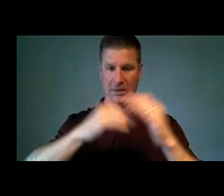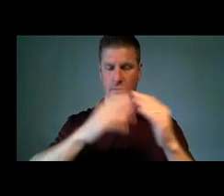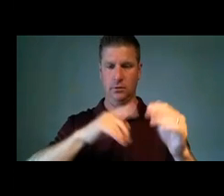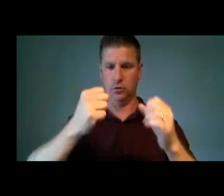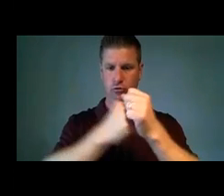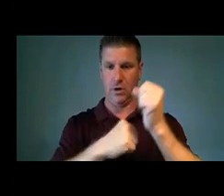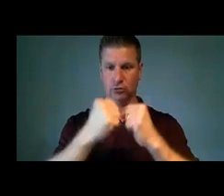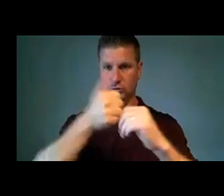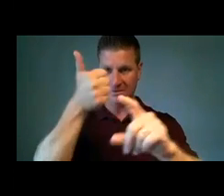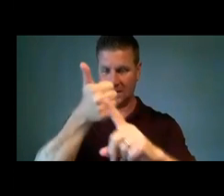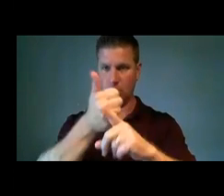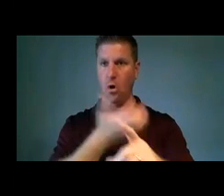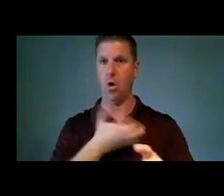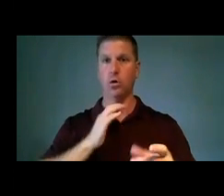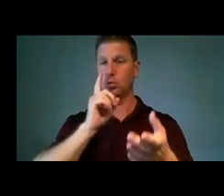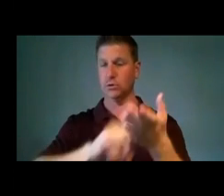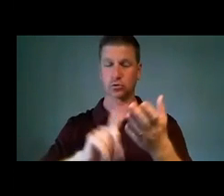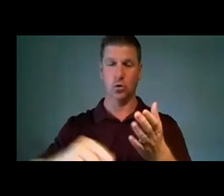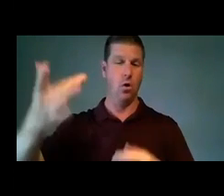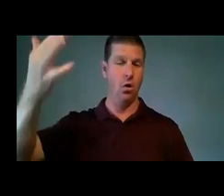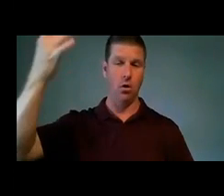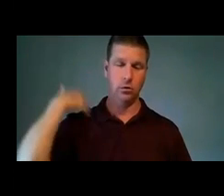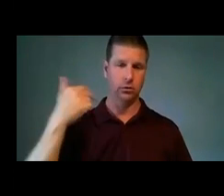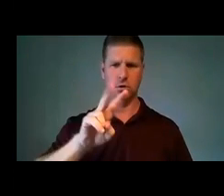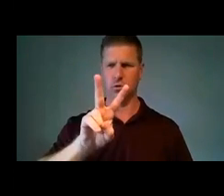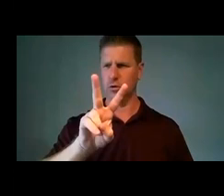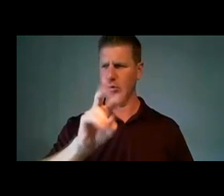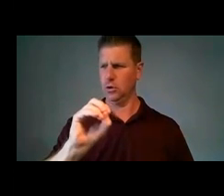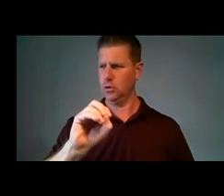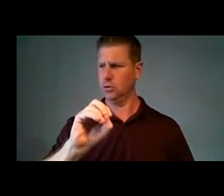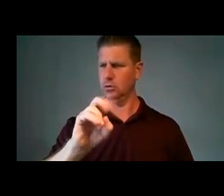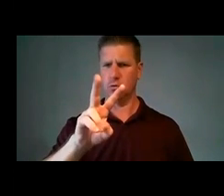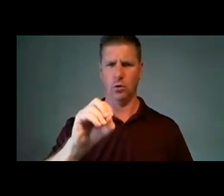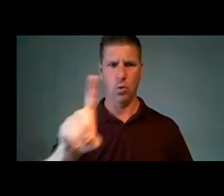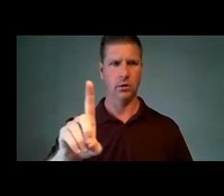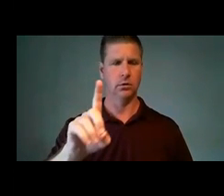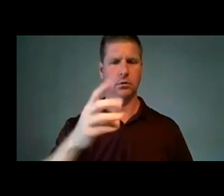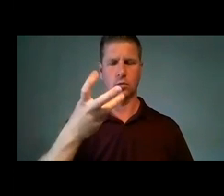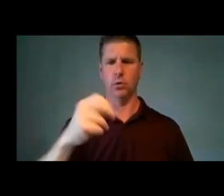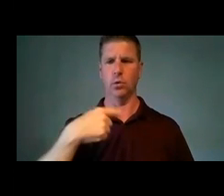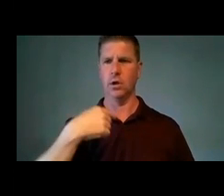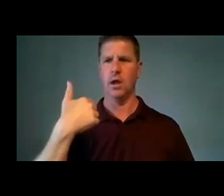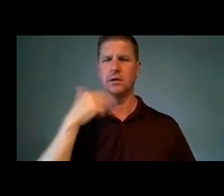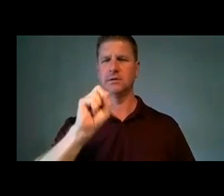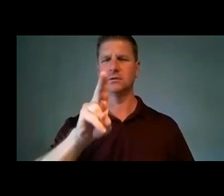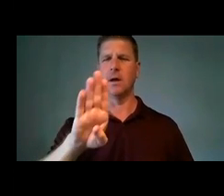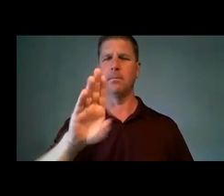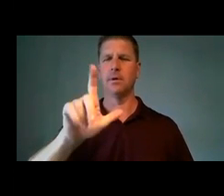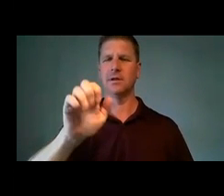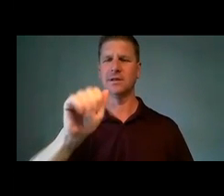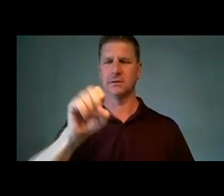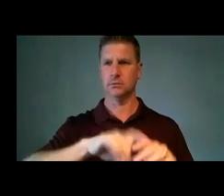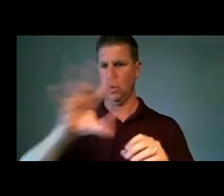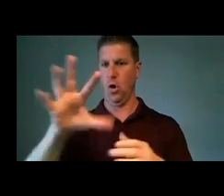On our research way back in the day, 2000, 2001, when we had a sublease to put art into